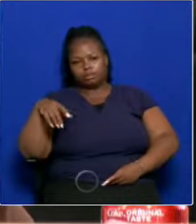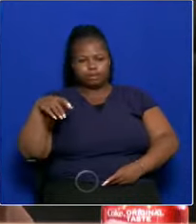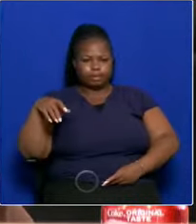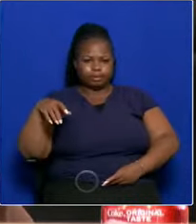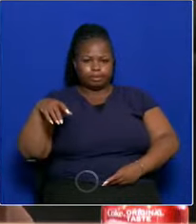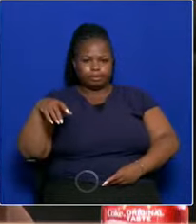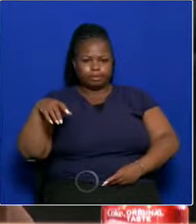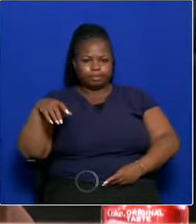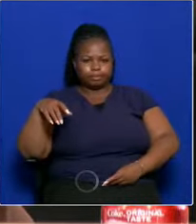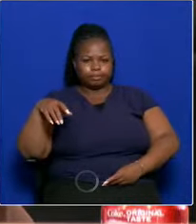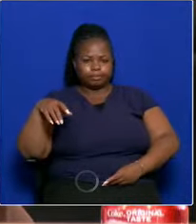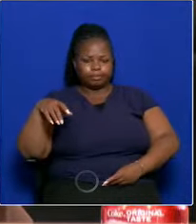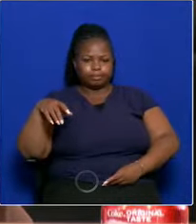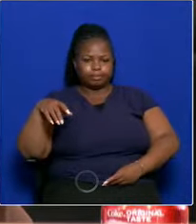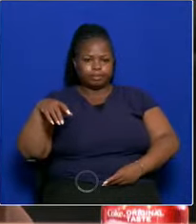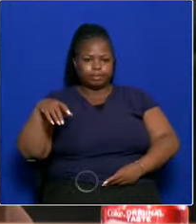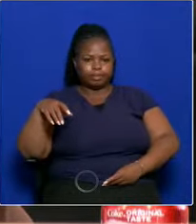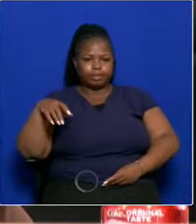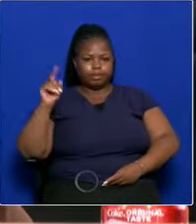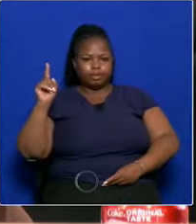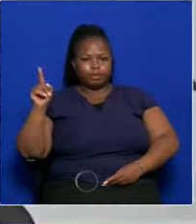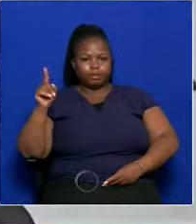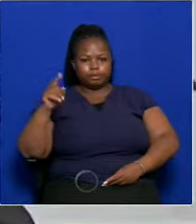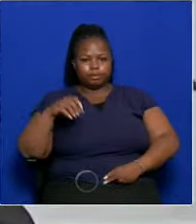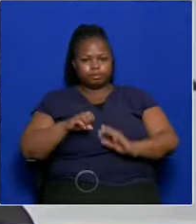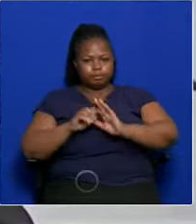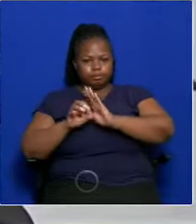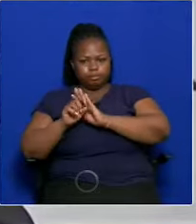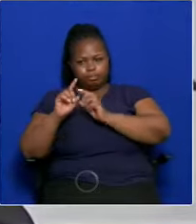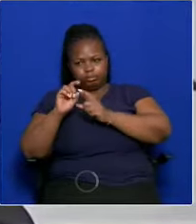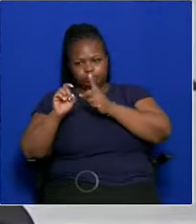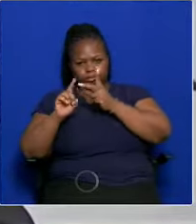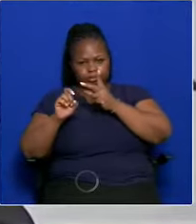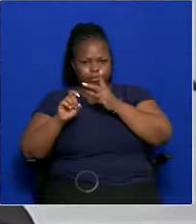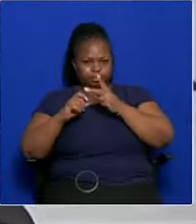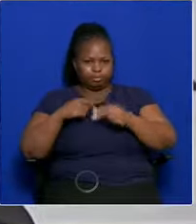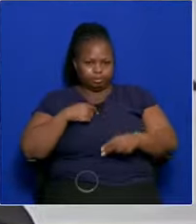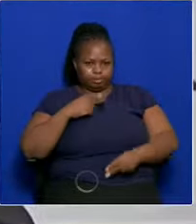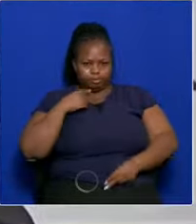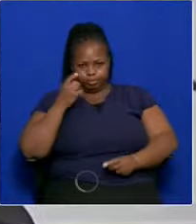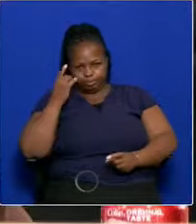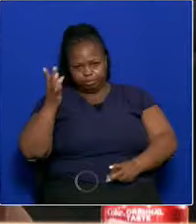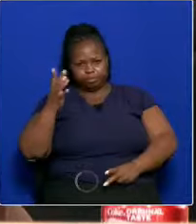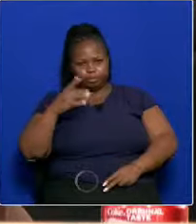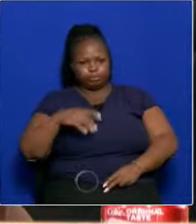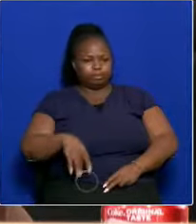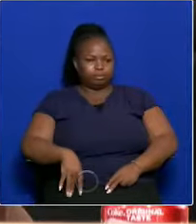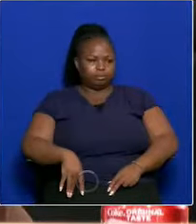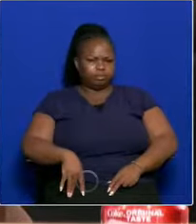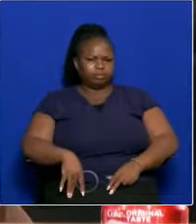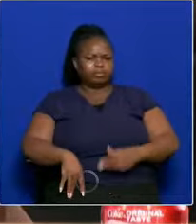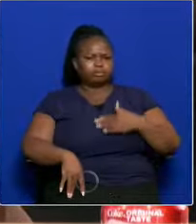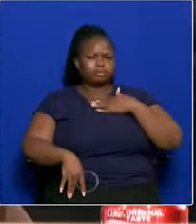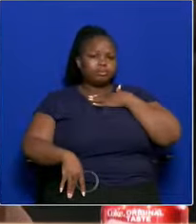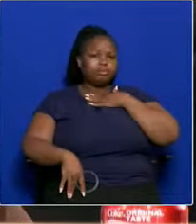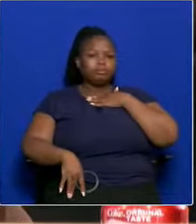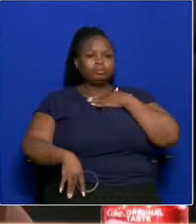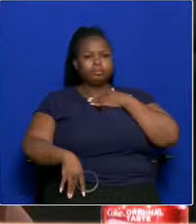drawing Yes. their attention to the media inquiry. Can you see that? Yes. And then you see that Major